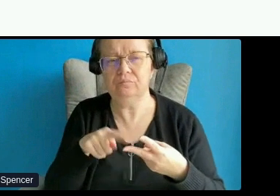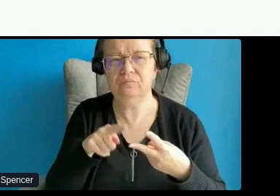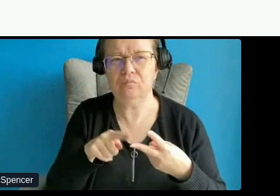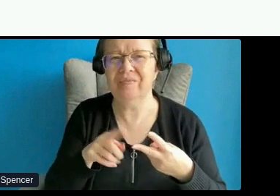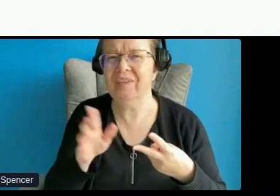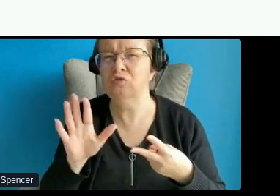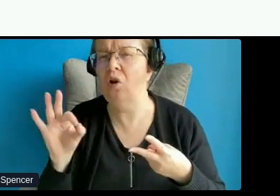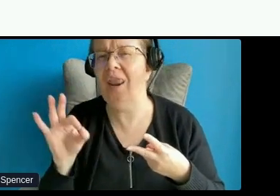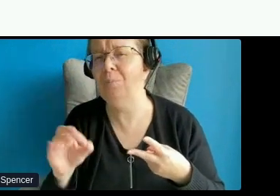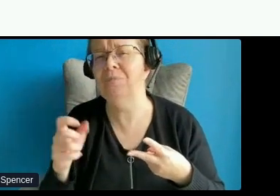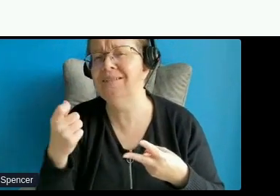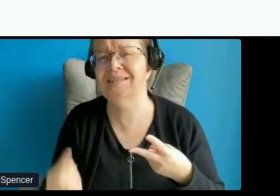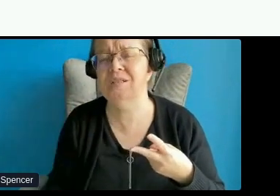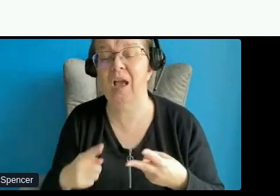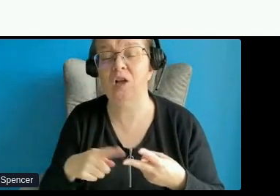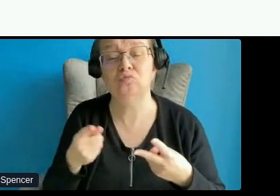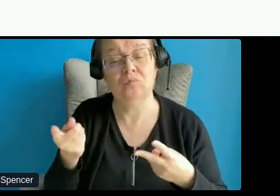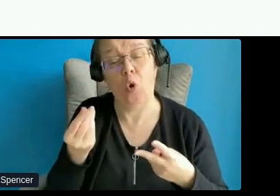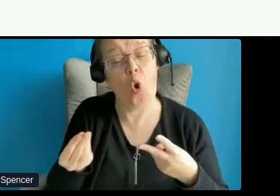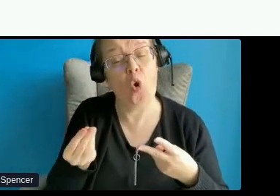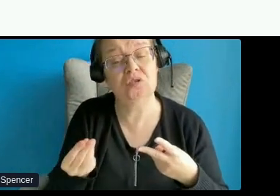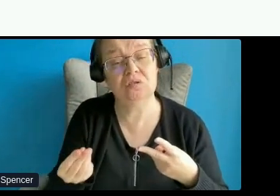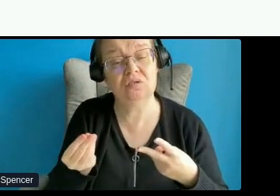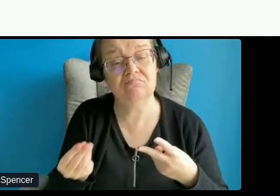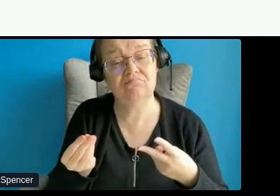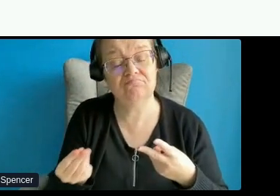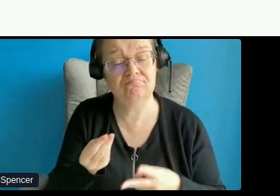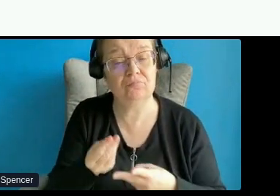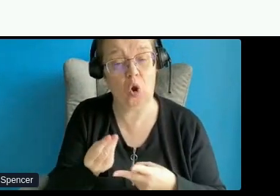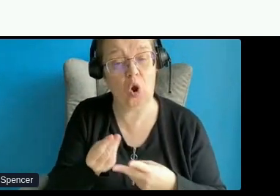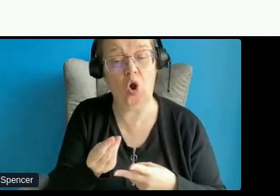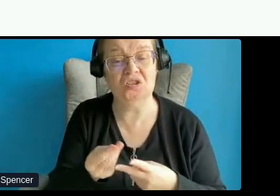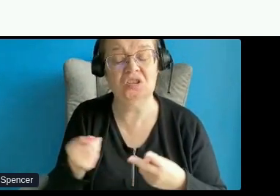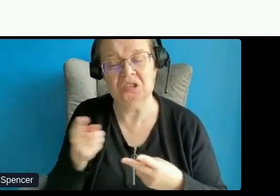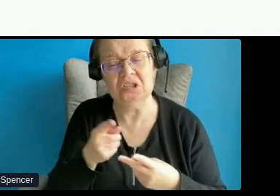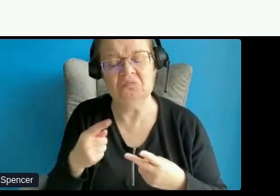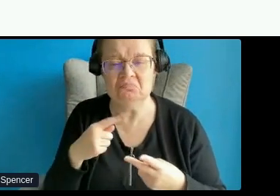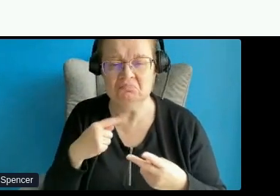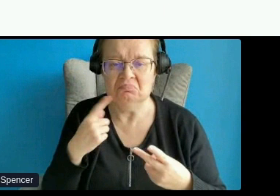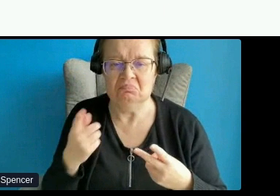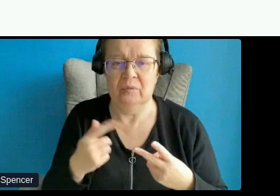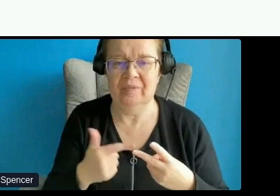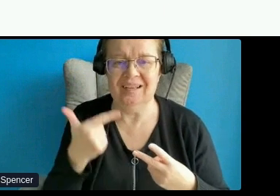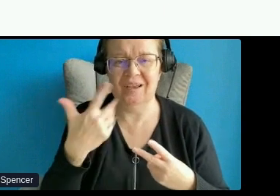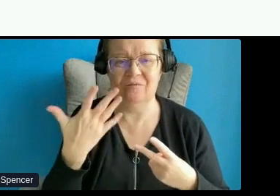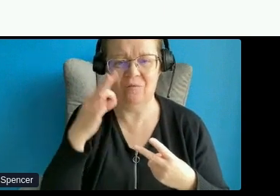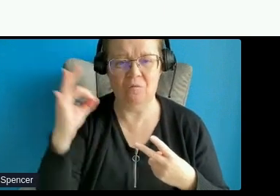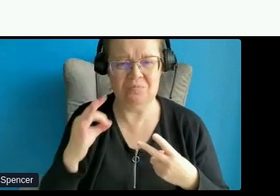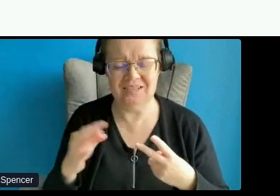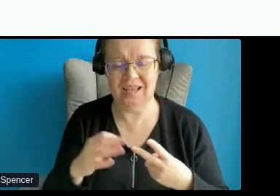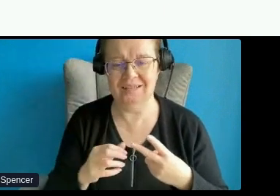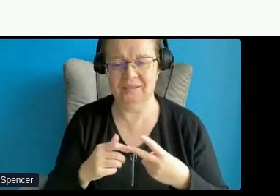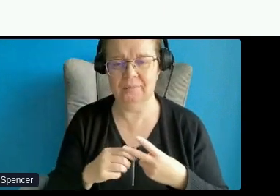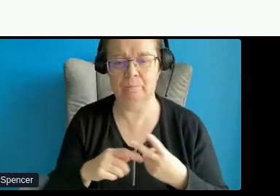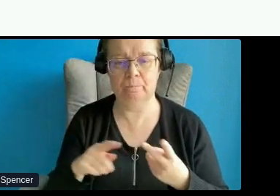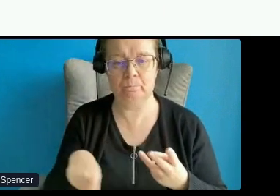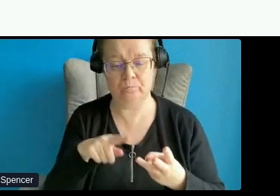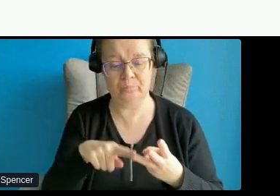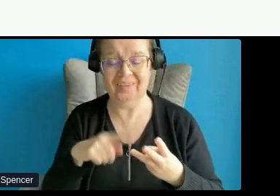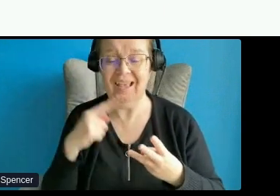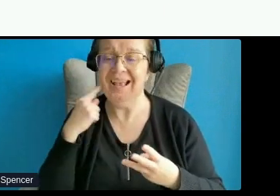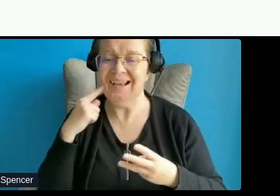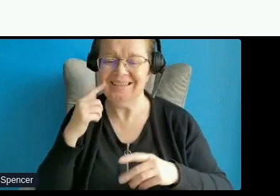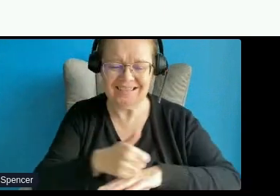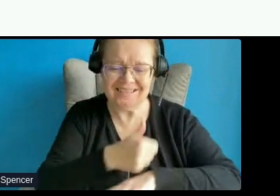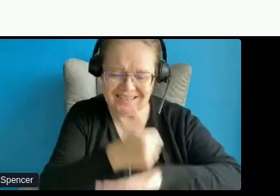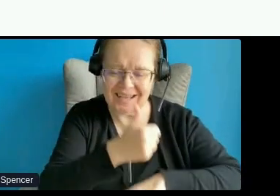a disability specific one, that was cost. And that was mentioned by 70% of people. And then ease of setting up the equipment or